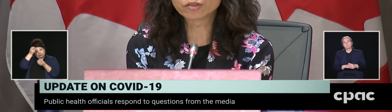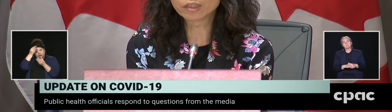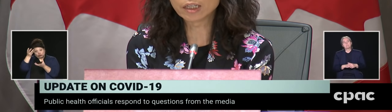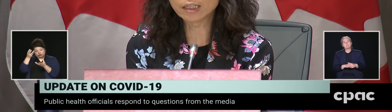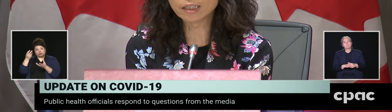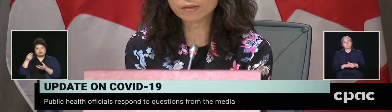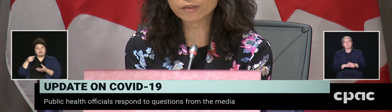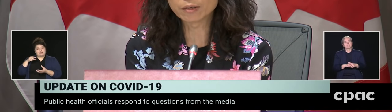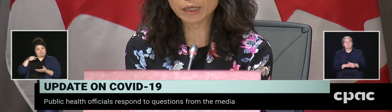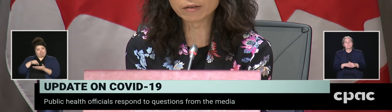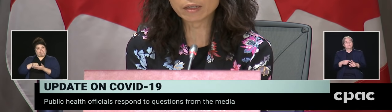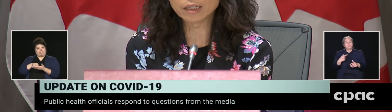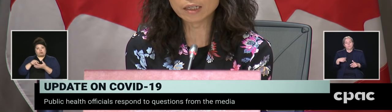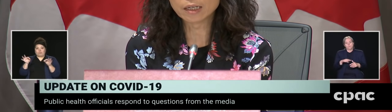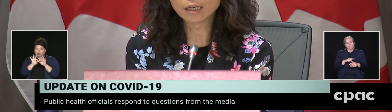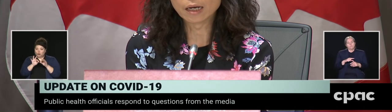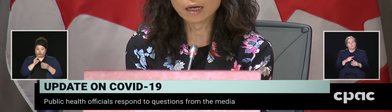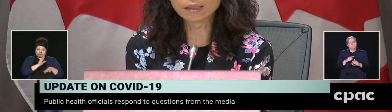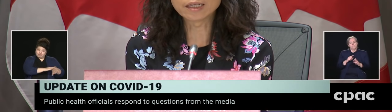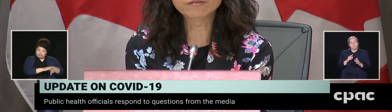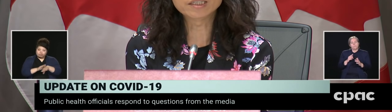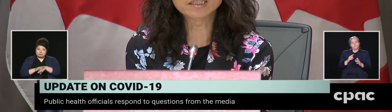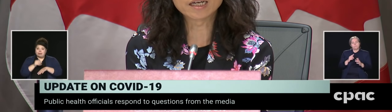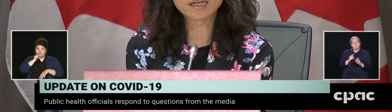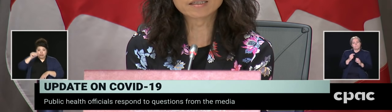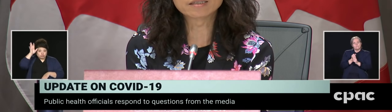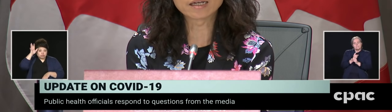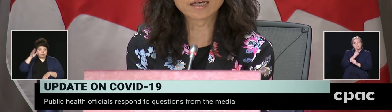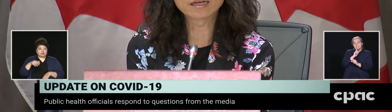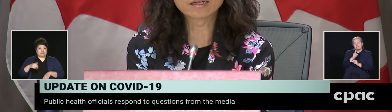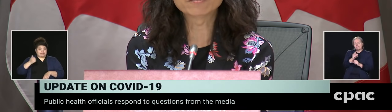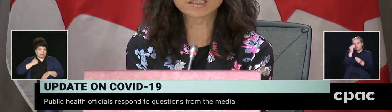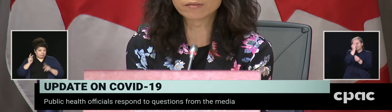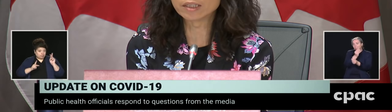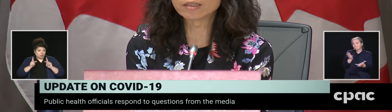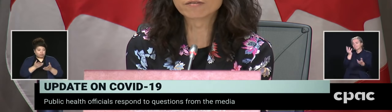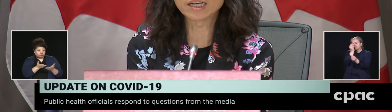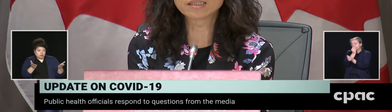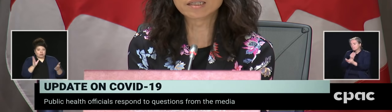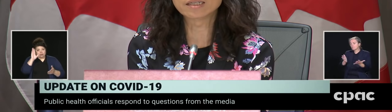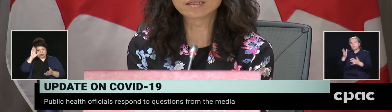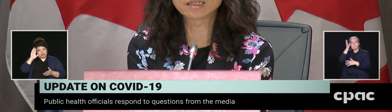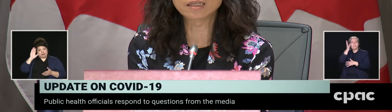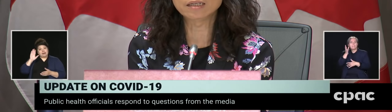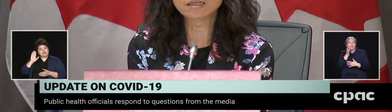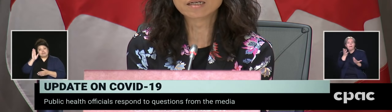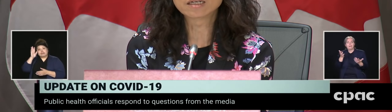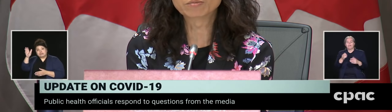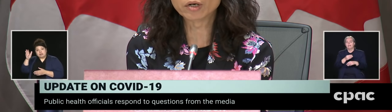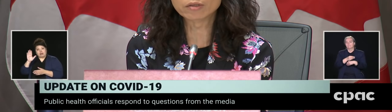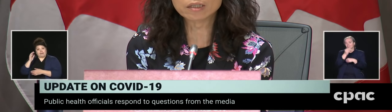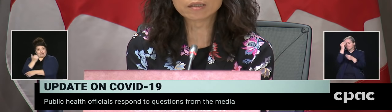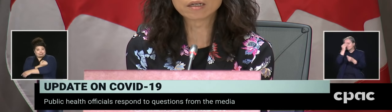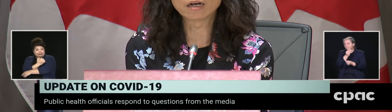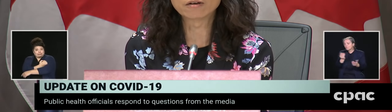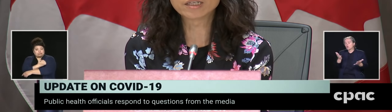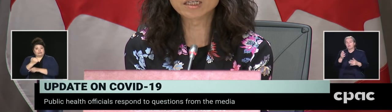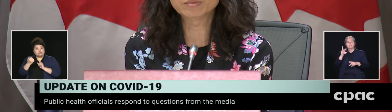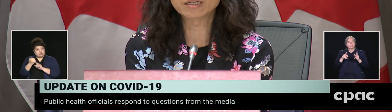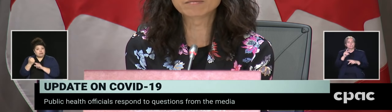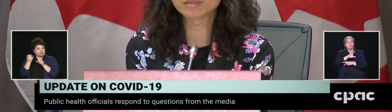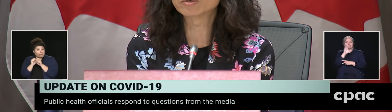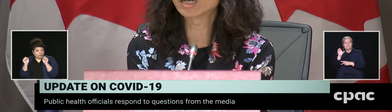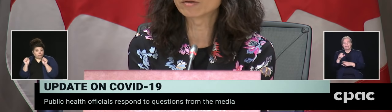parents and to Canadians about the safety and effectiveness of vaccine as a key component